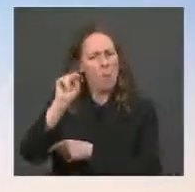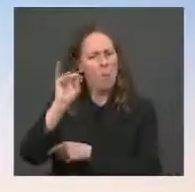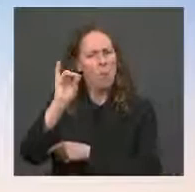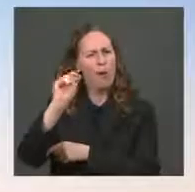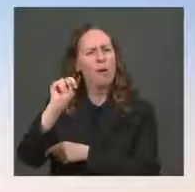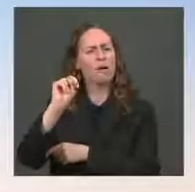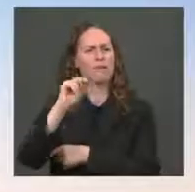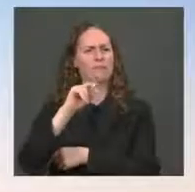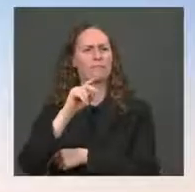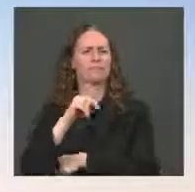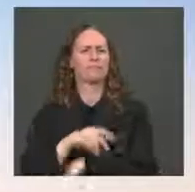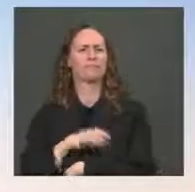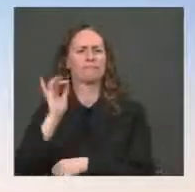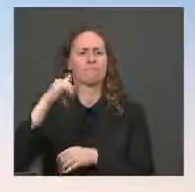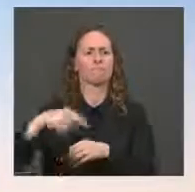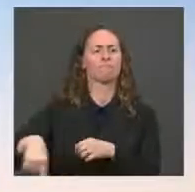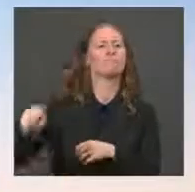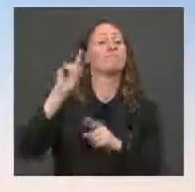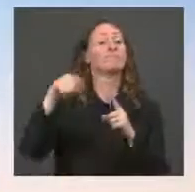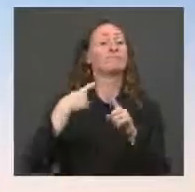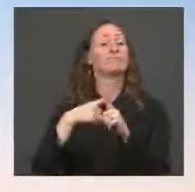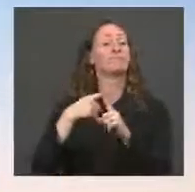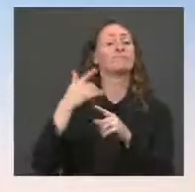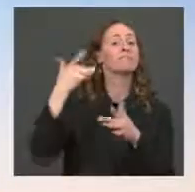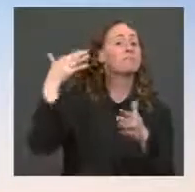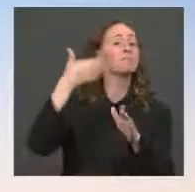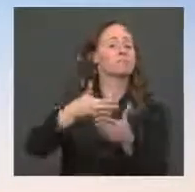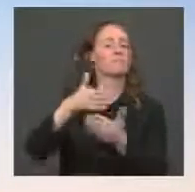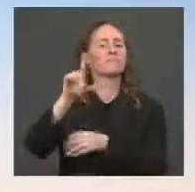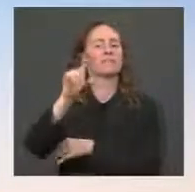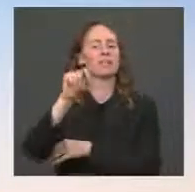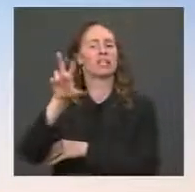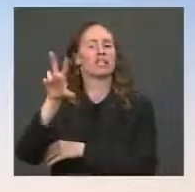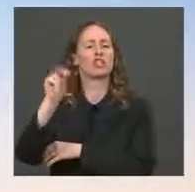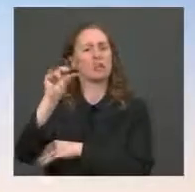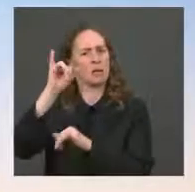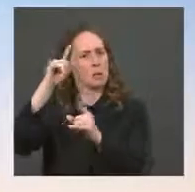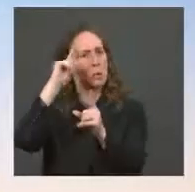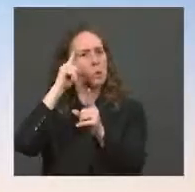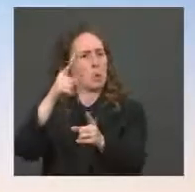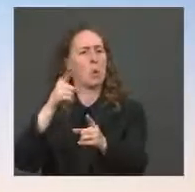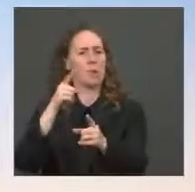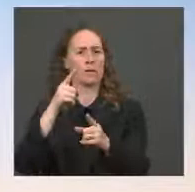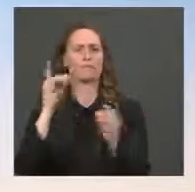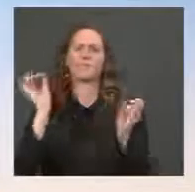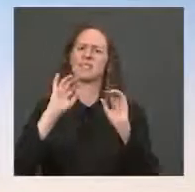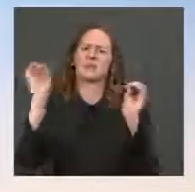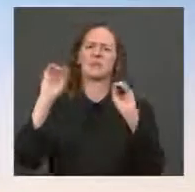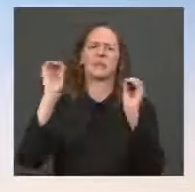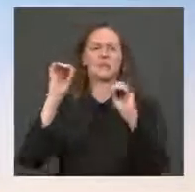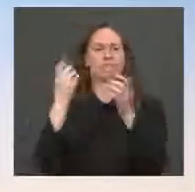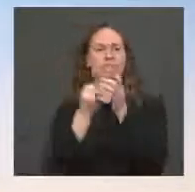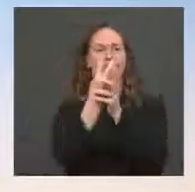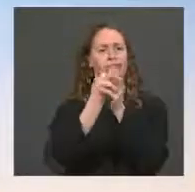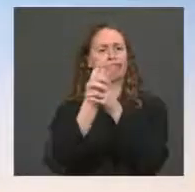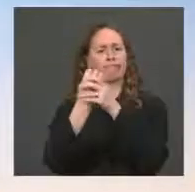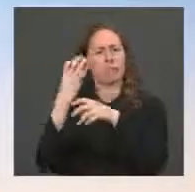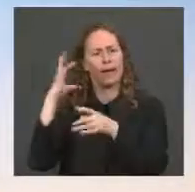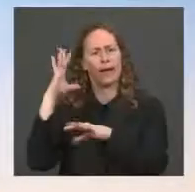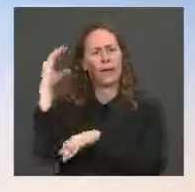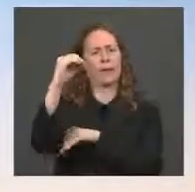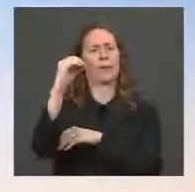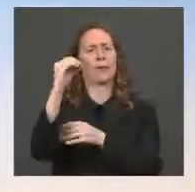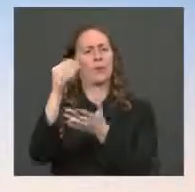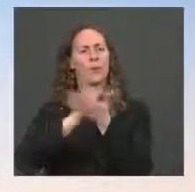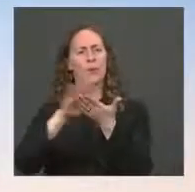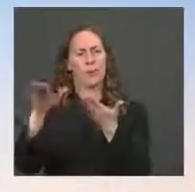by 2030, zero emissions. So there are steps we can take outside of these legislative pieces, but certainly moving these legislative pieces forward